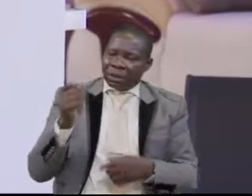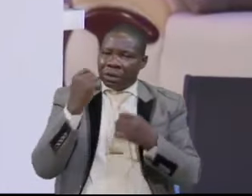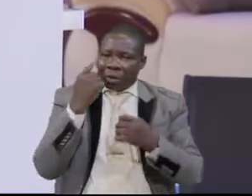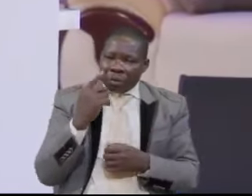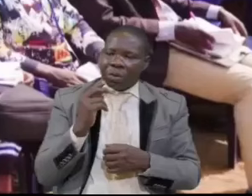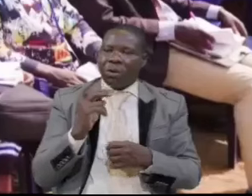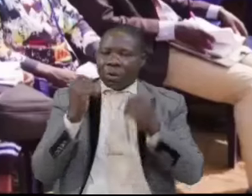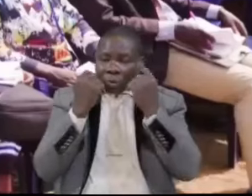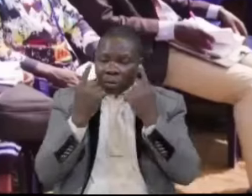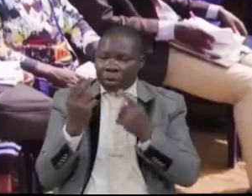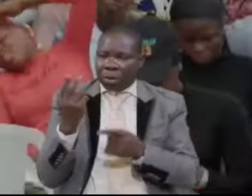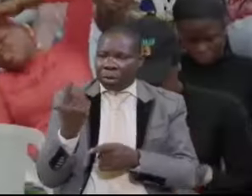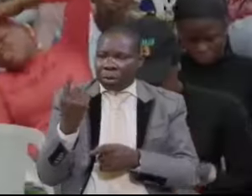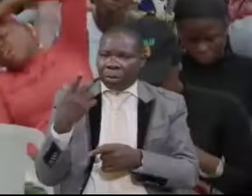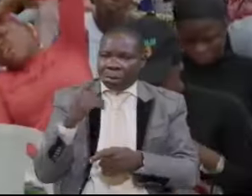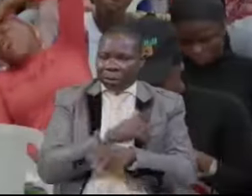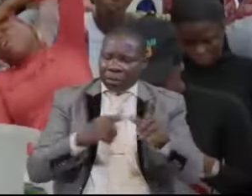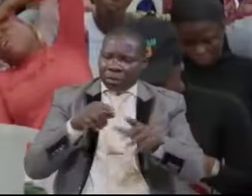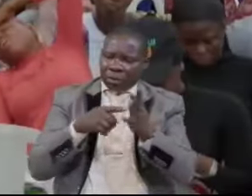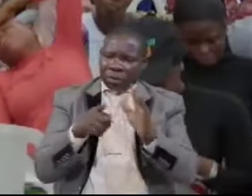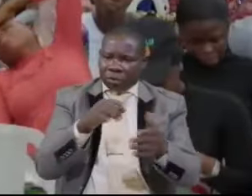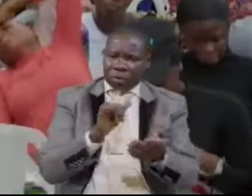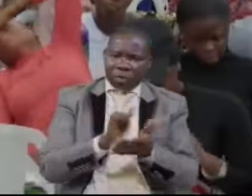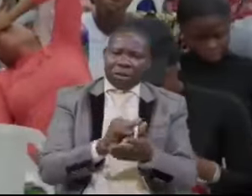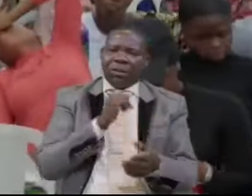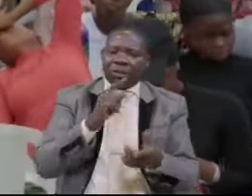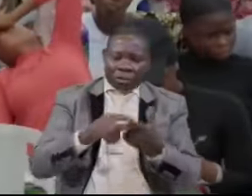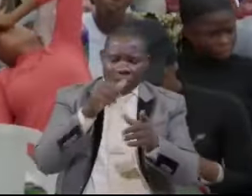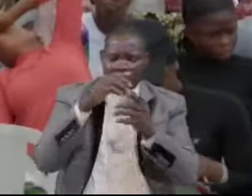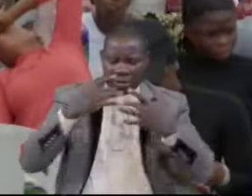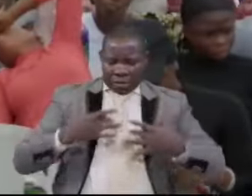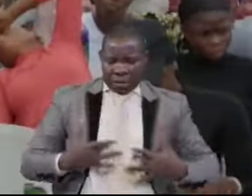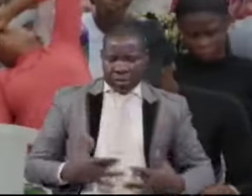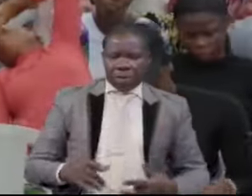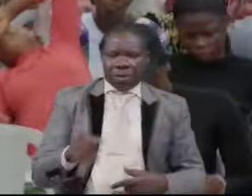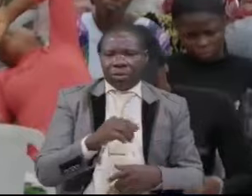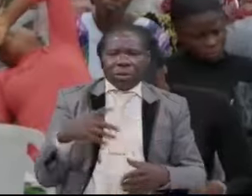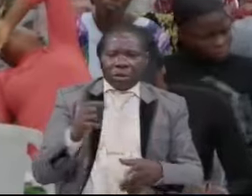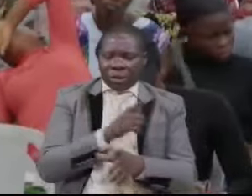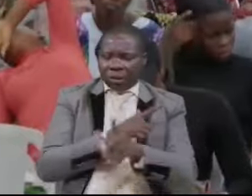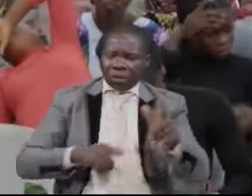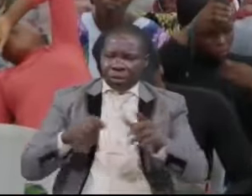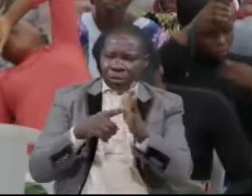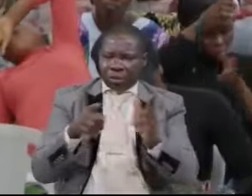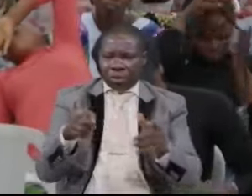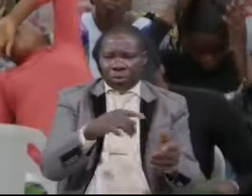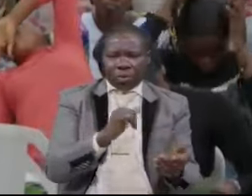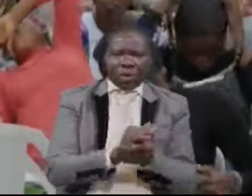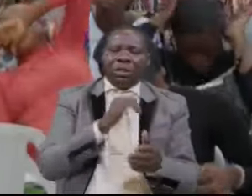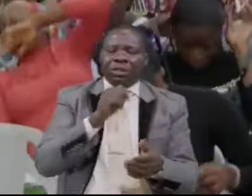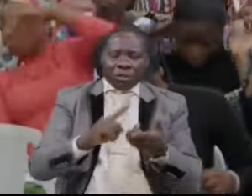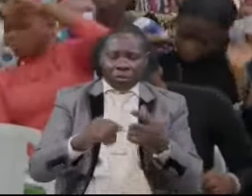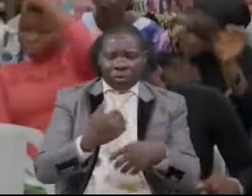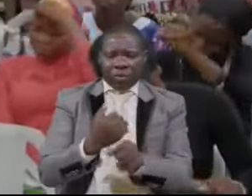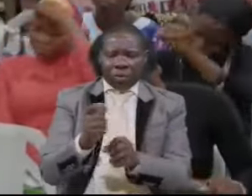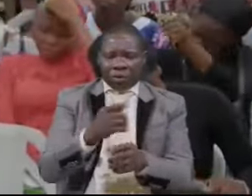The Lord showed you that not to discourage you. The Lord showed you that not to make you sick. He showed you because